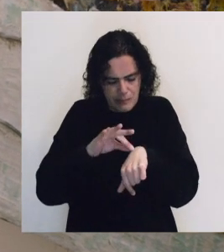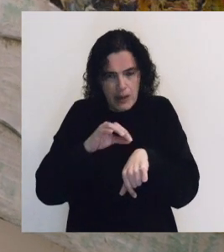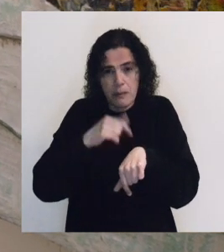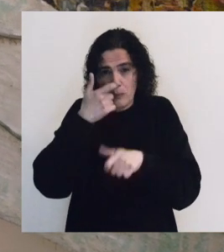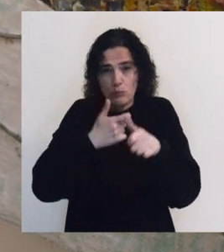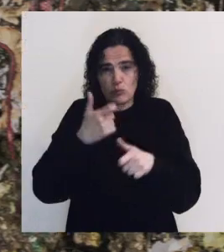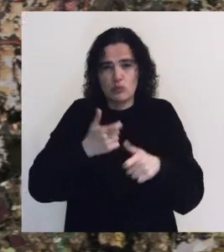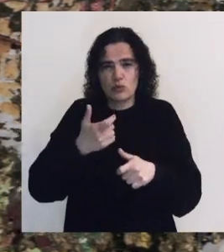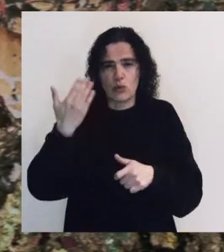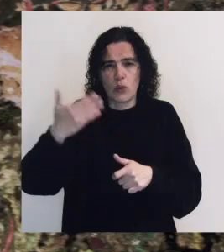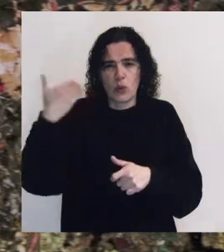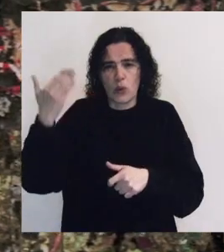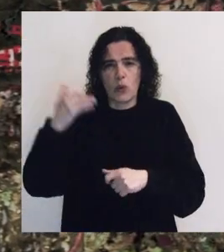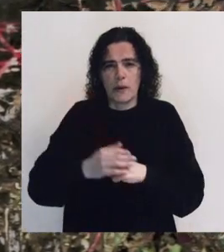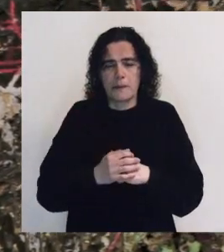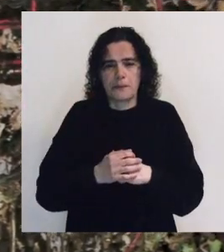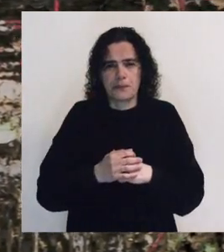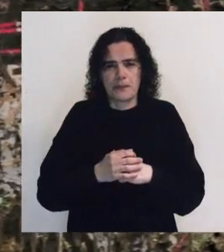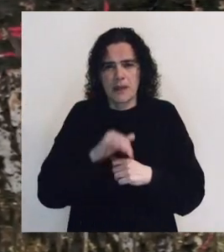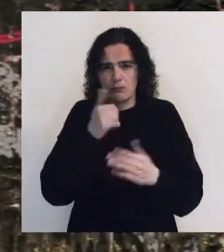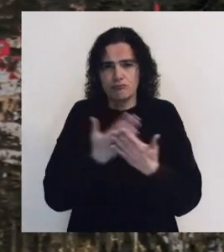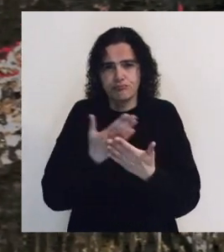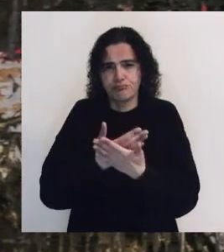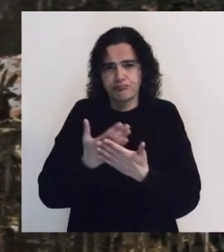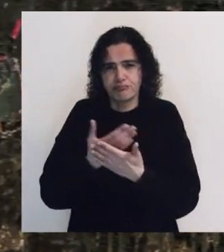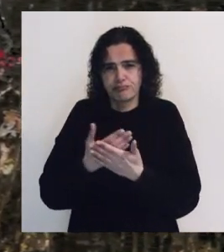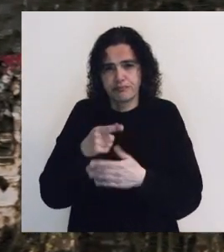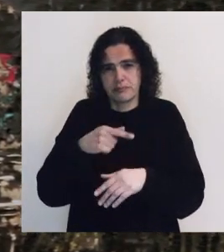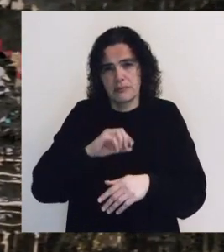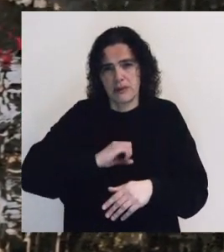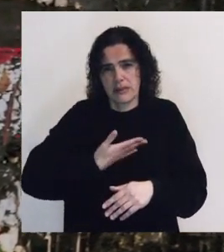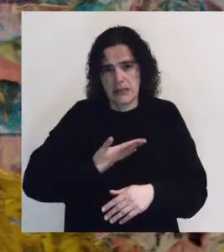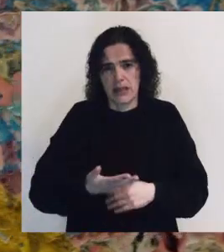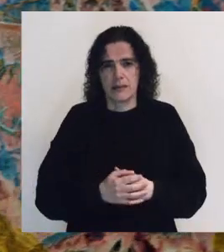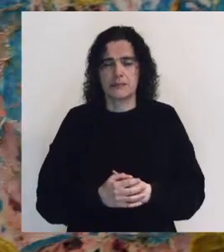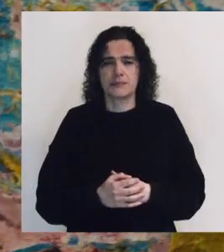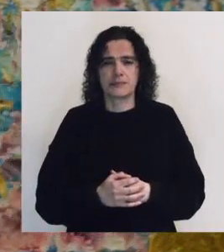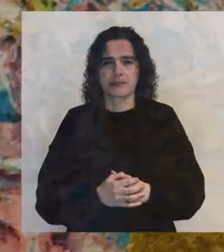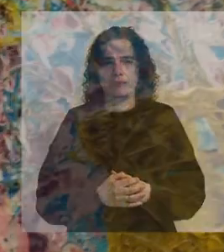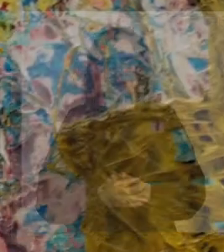skin of people who are actually dying from AIDS.